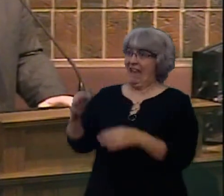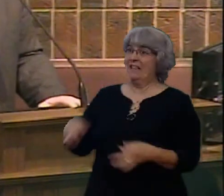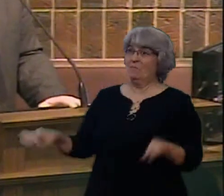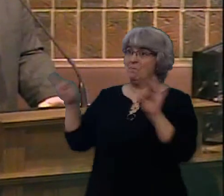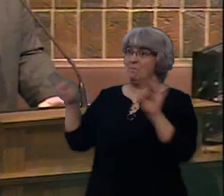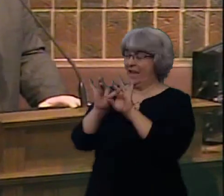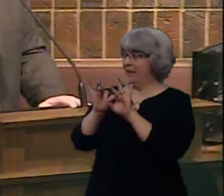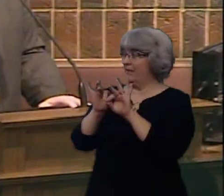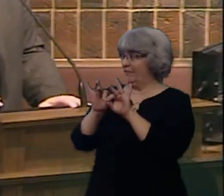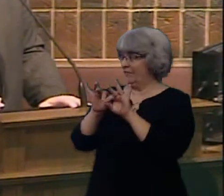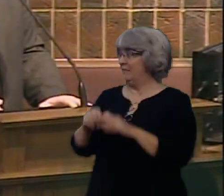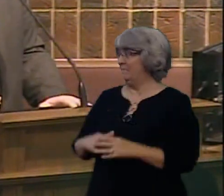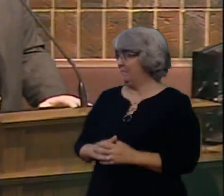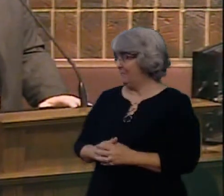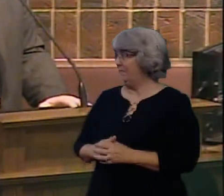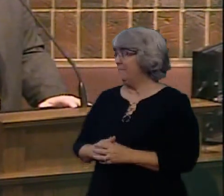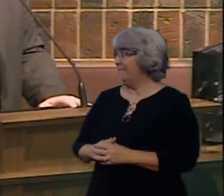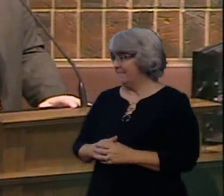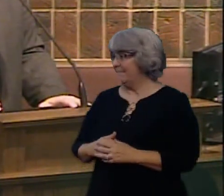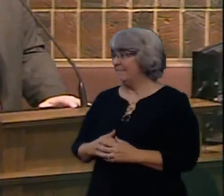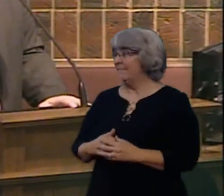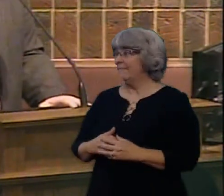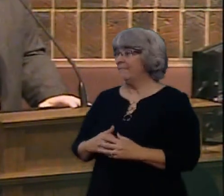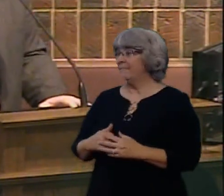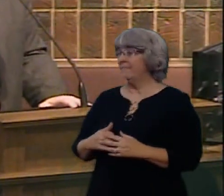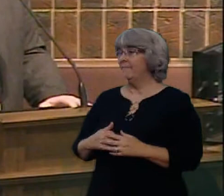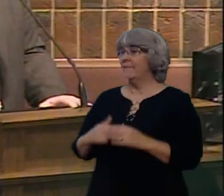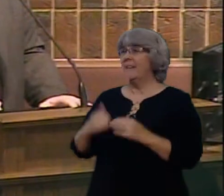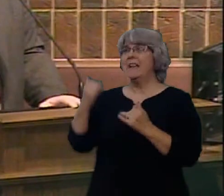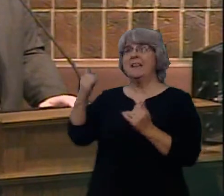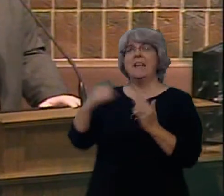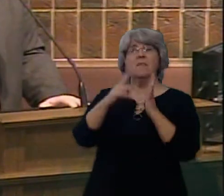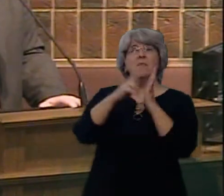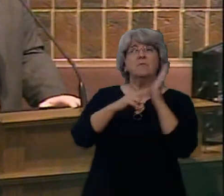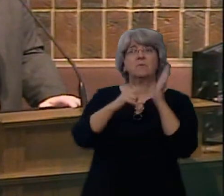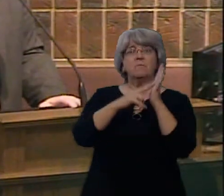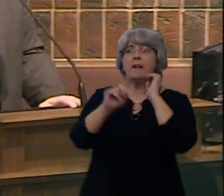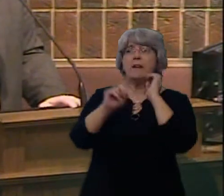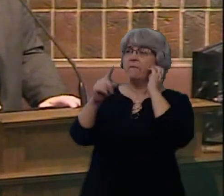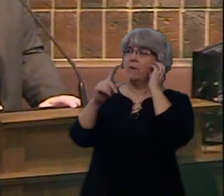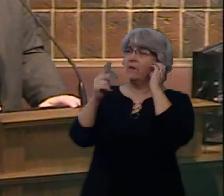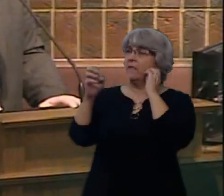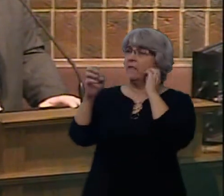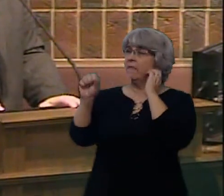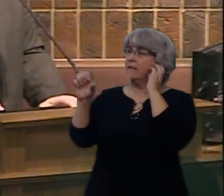He goes on and let's turn back and read this from 1 Thessalonians.